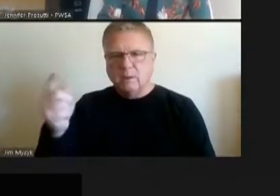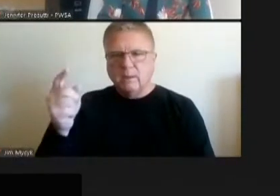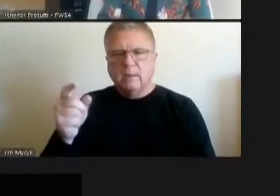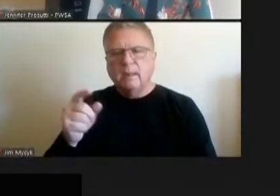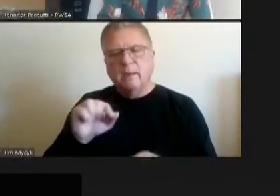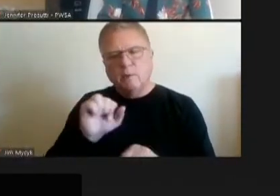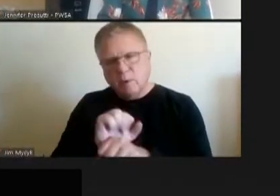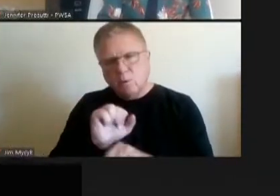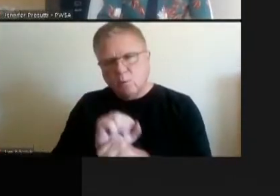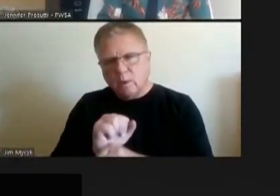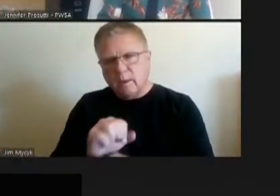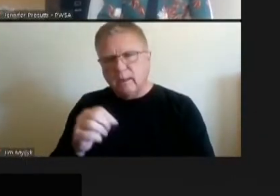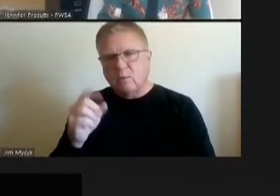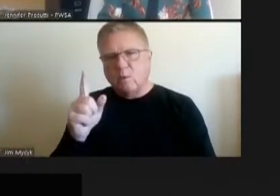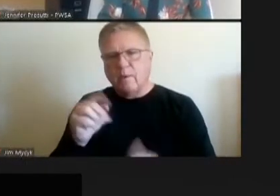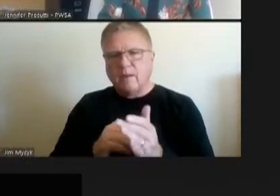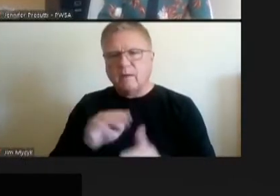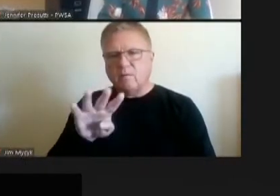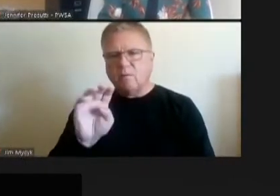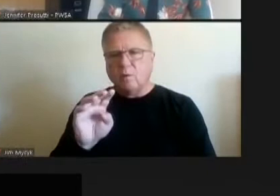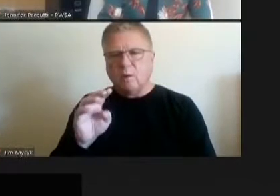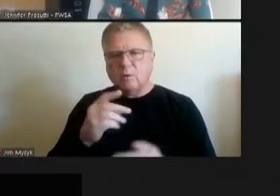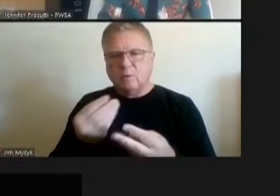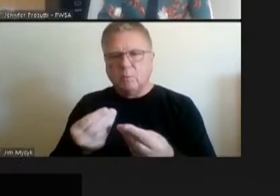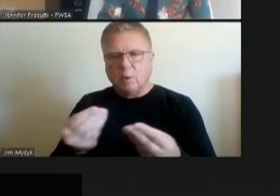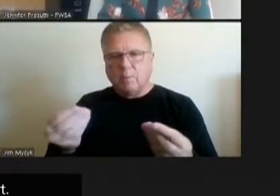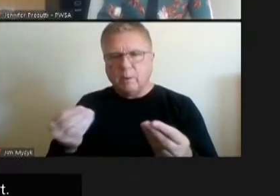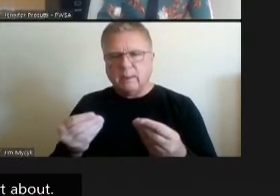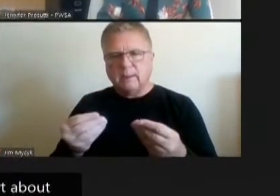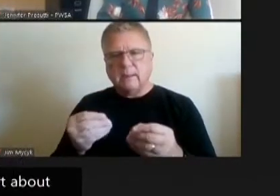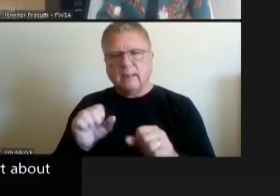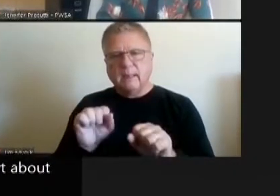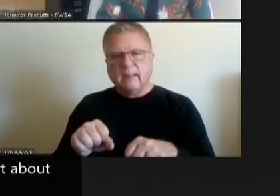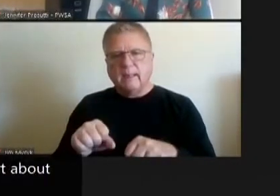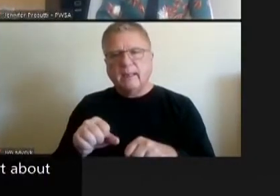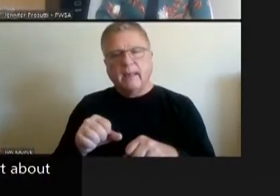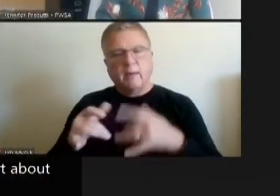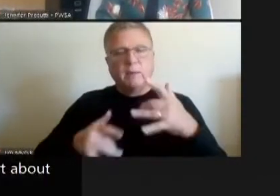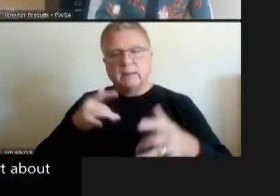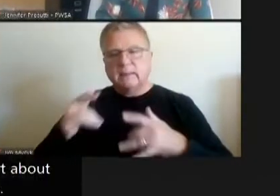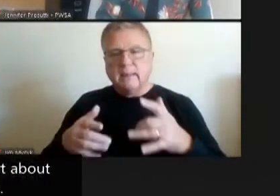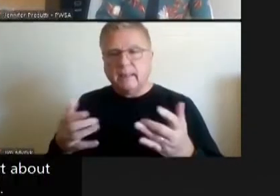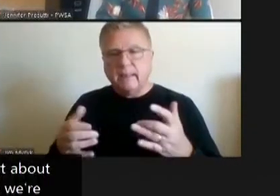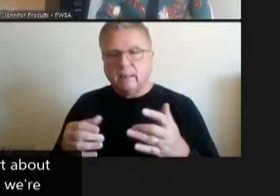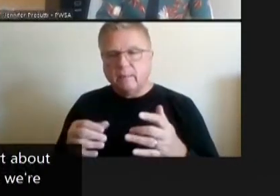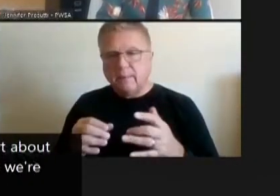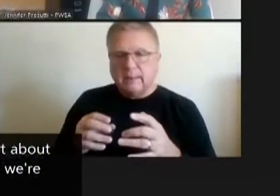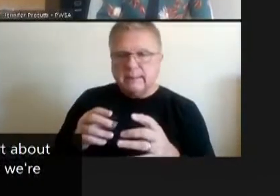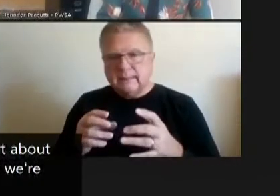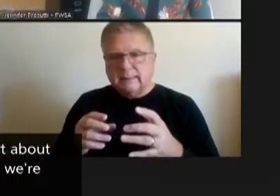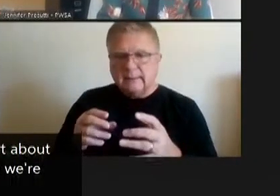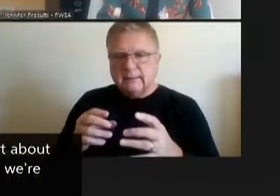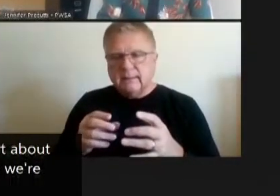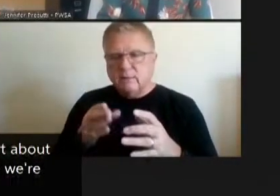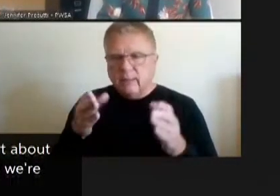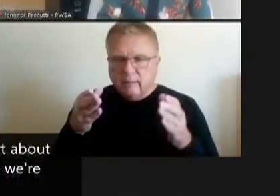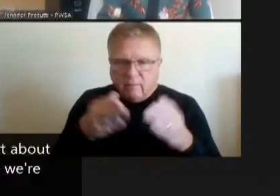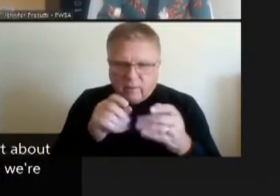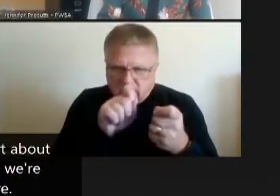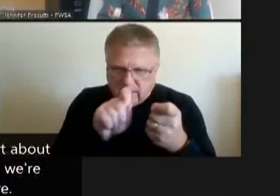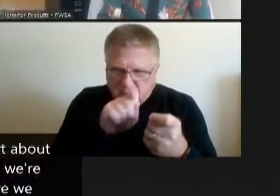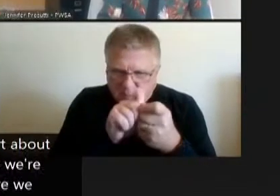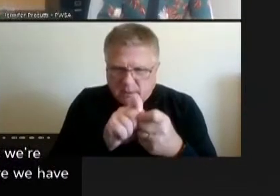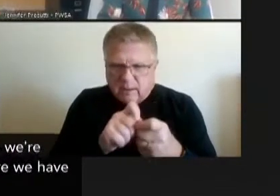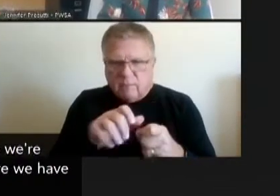1,400 properties. And the really exciting part about this work is it's going to be somewhat nimble. We're going to focus on specific properties where we